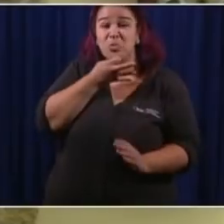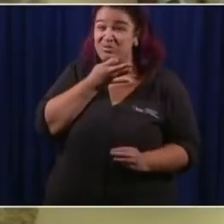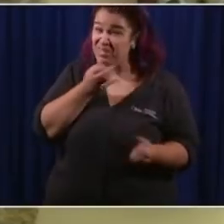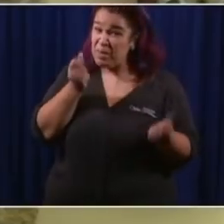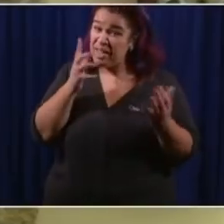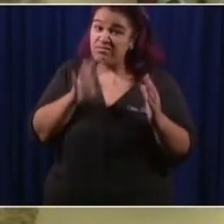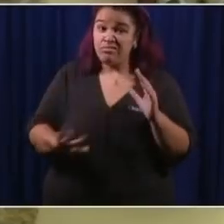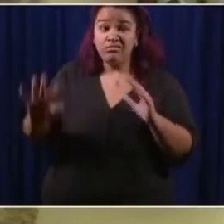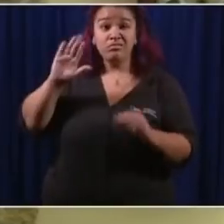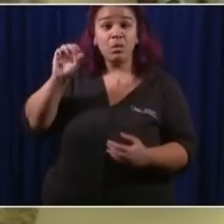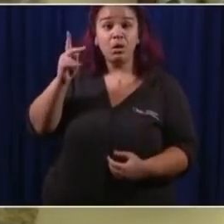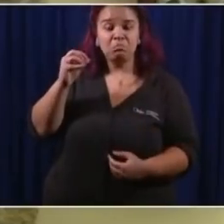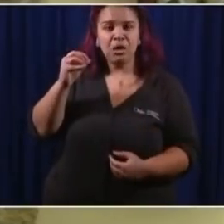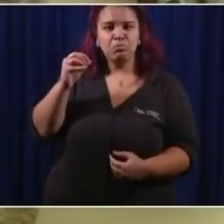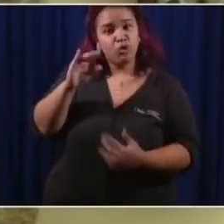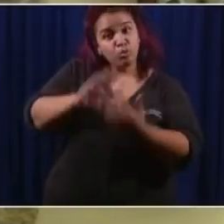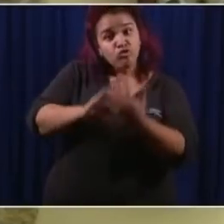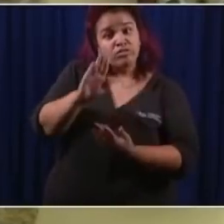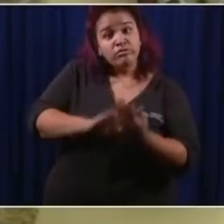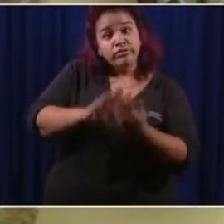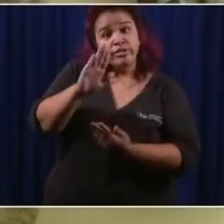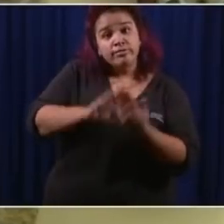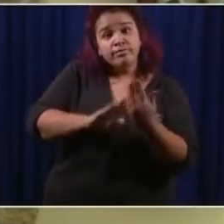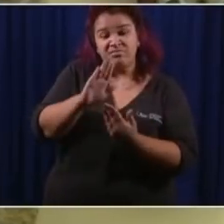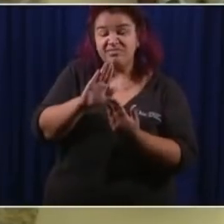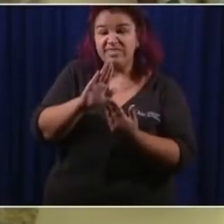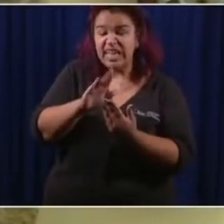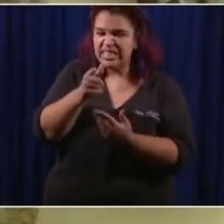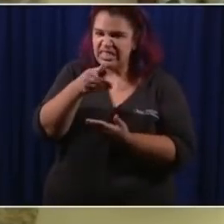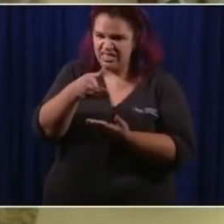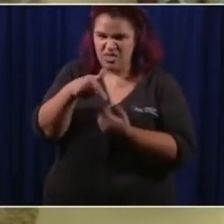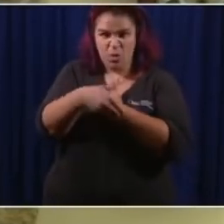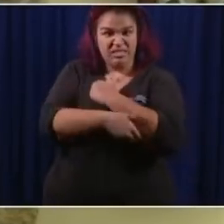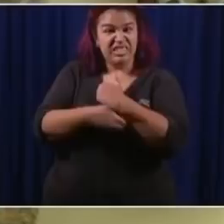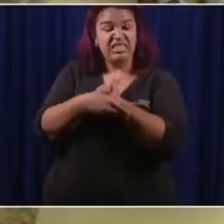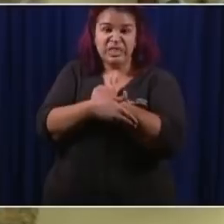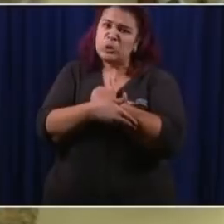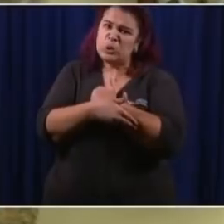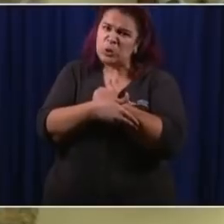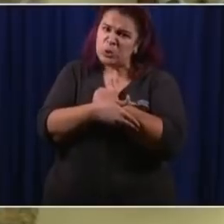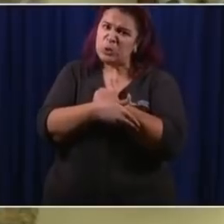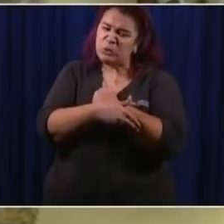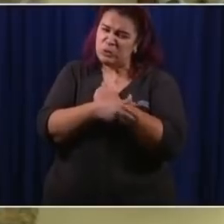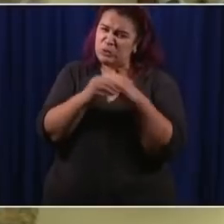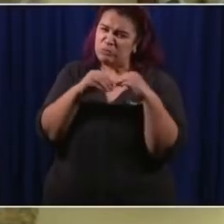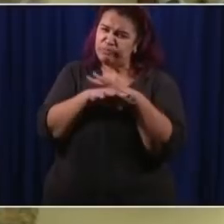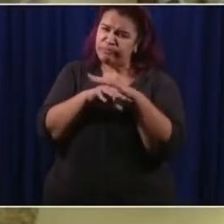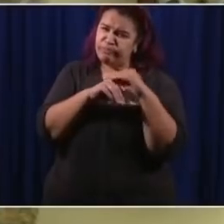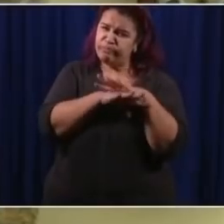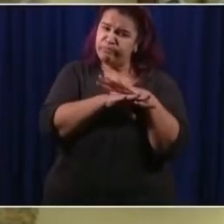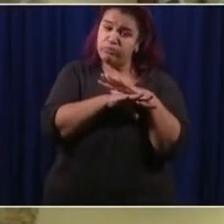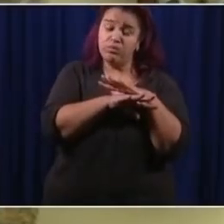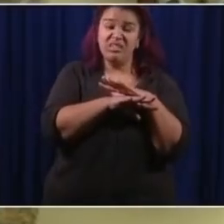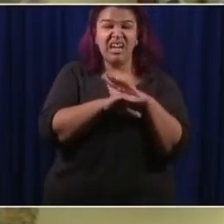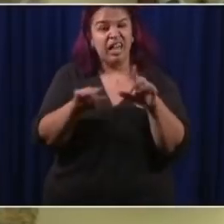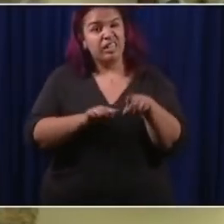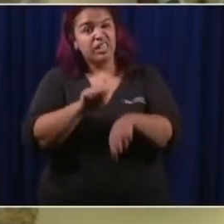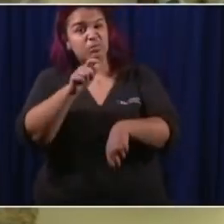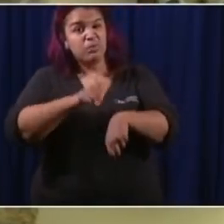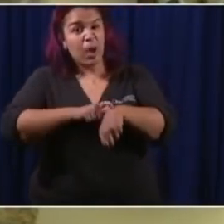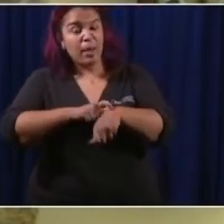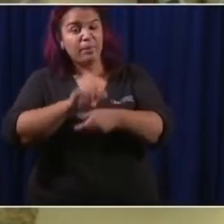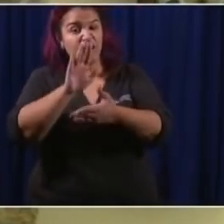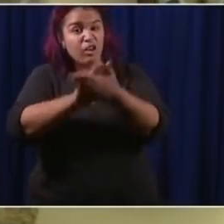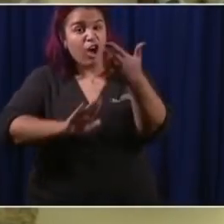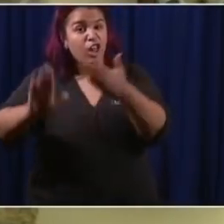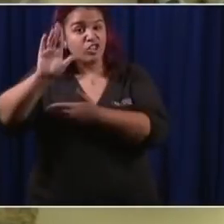many places where we have significant community spread. At the same time, our campuses are filling back